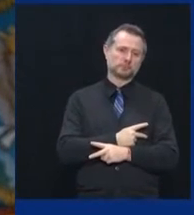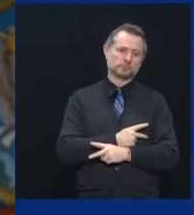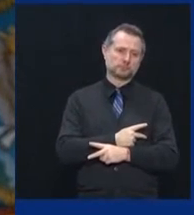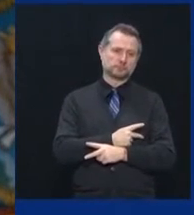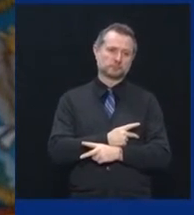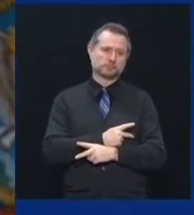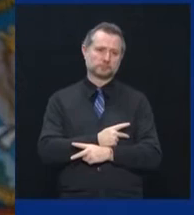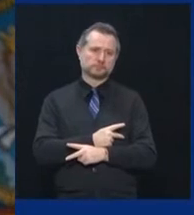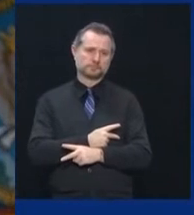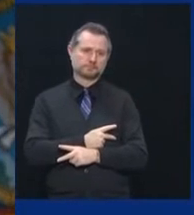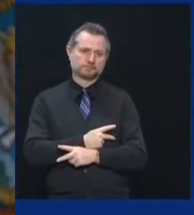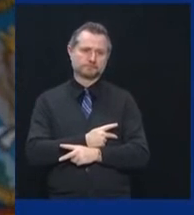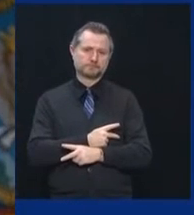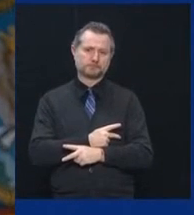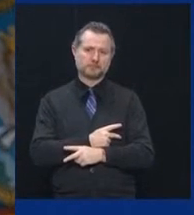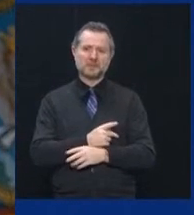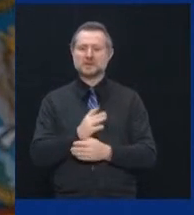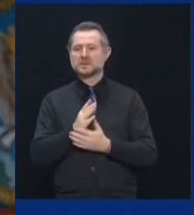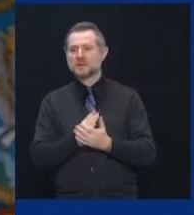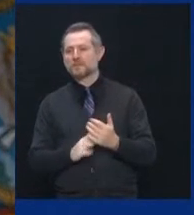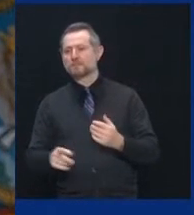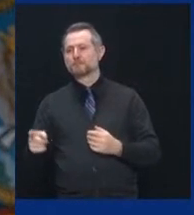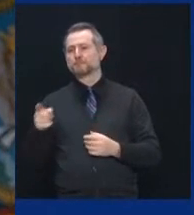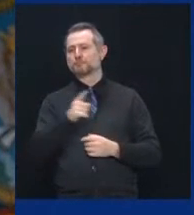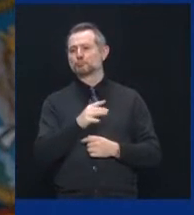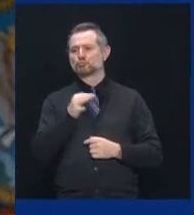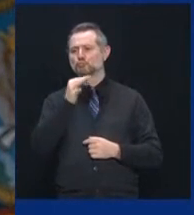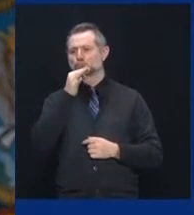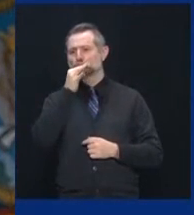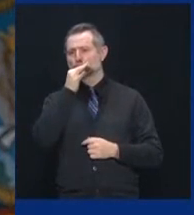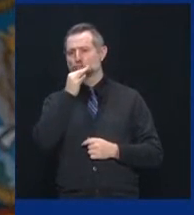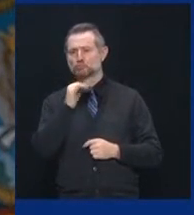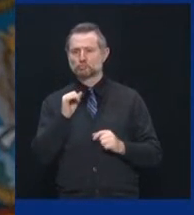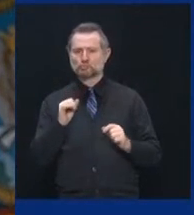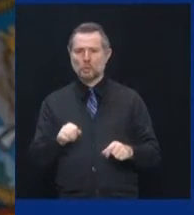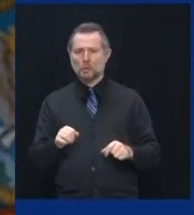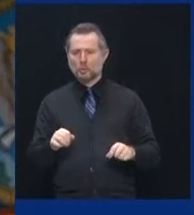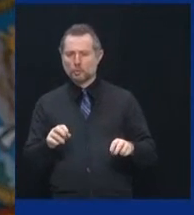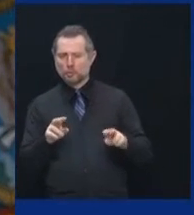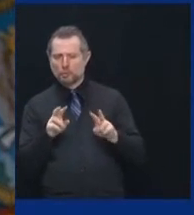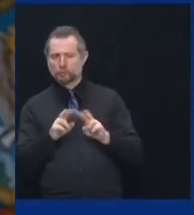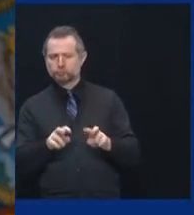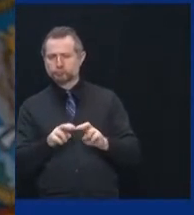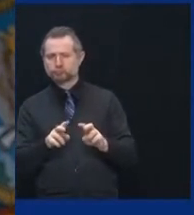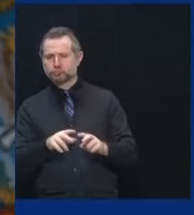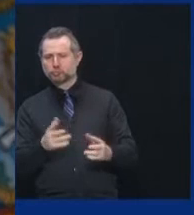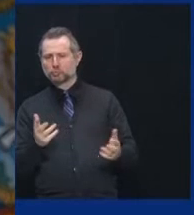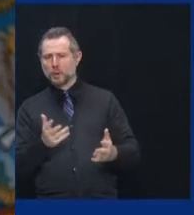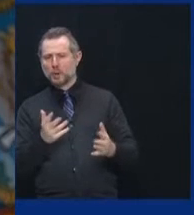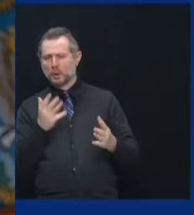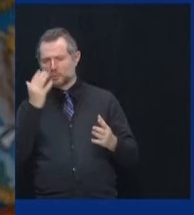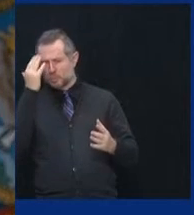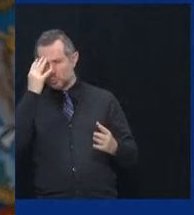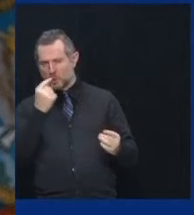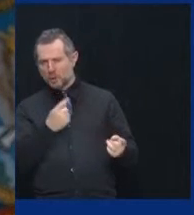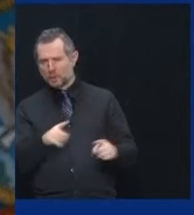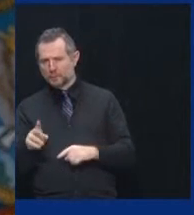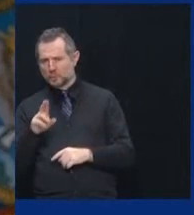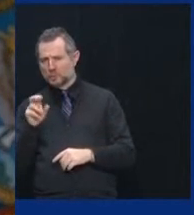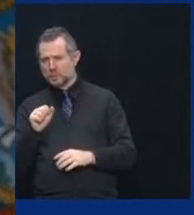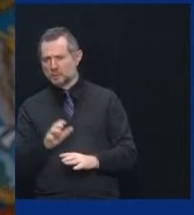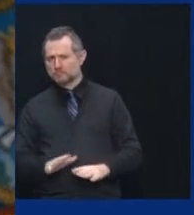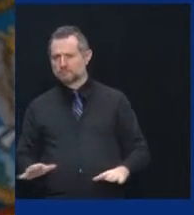Visionaries that have had the ability to see beneath the surface of America have long